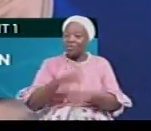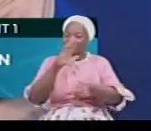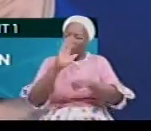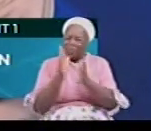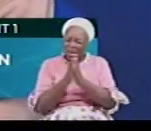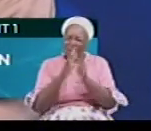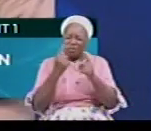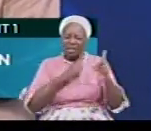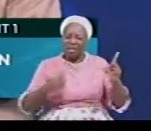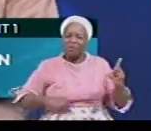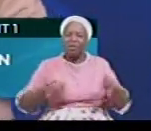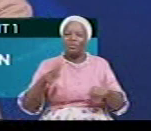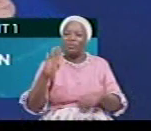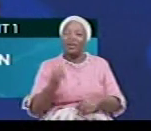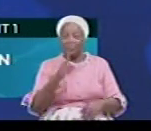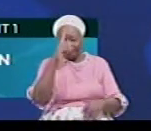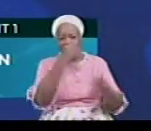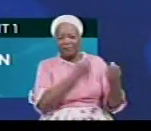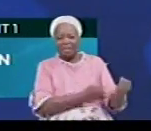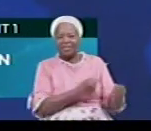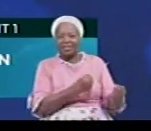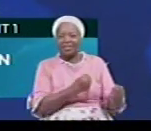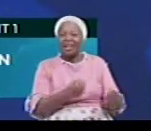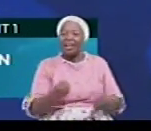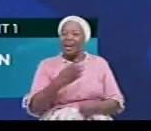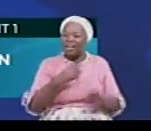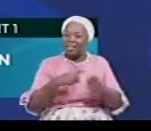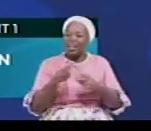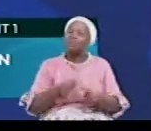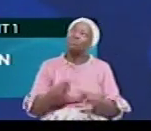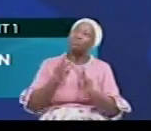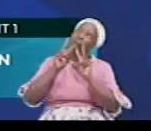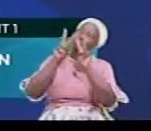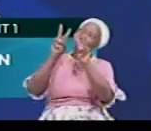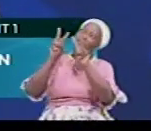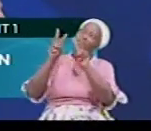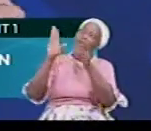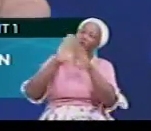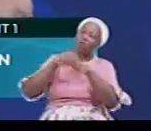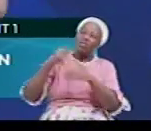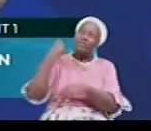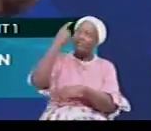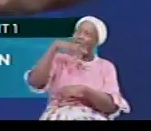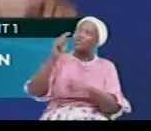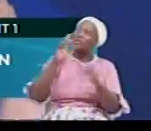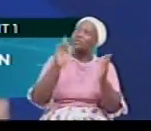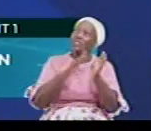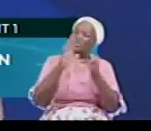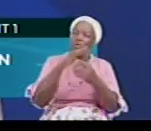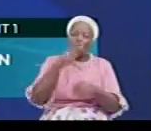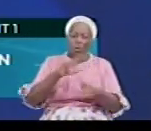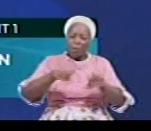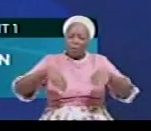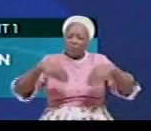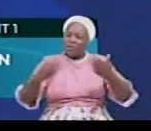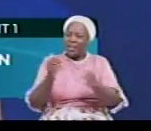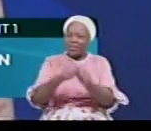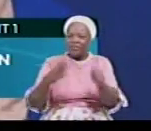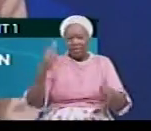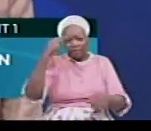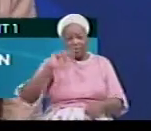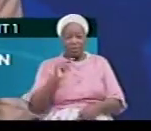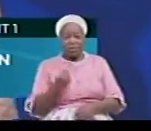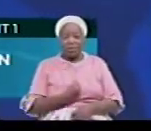Lord by faith, as we look on the face of Jesus who provides everything for